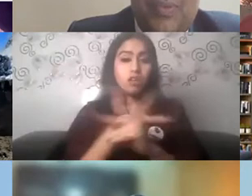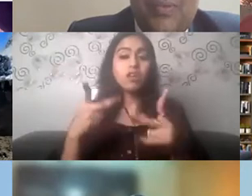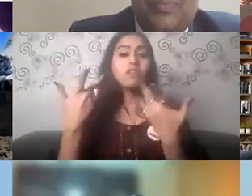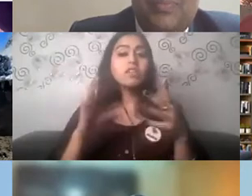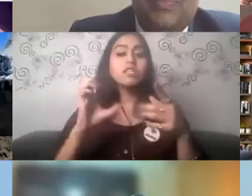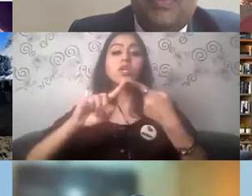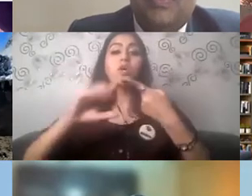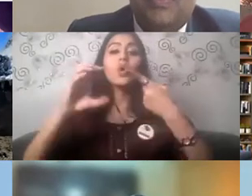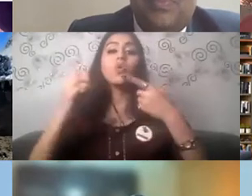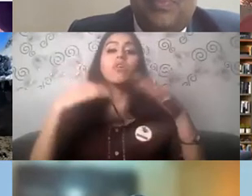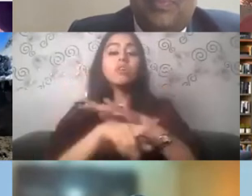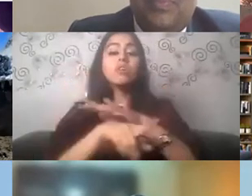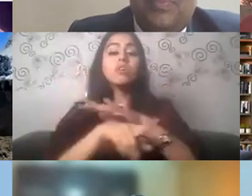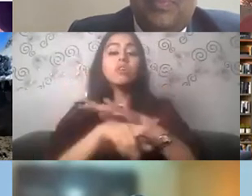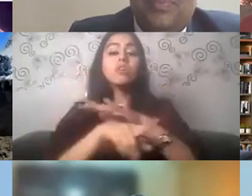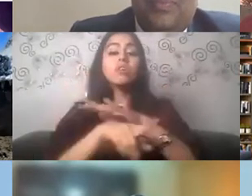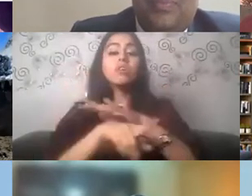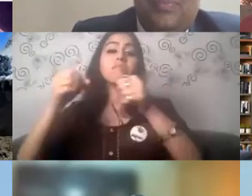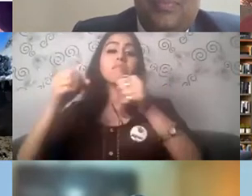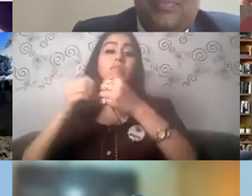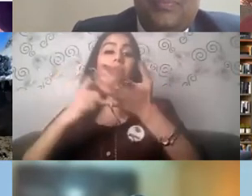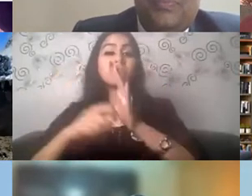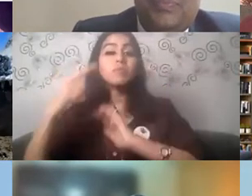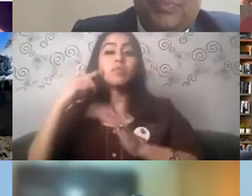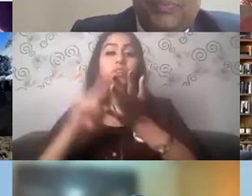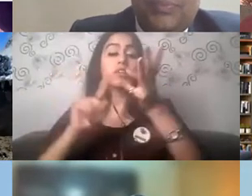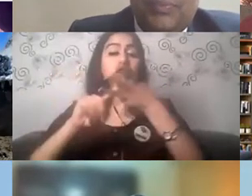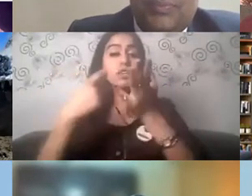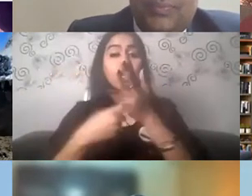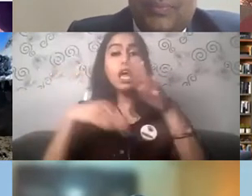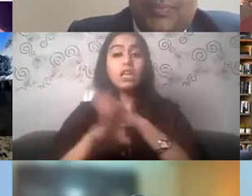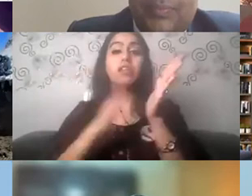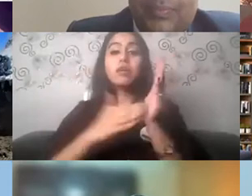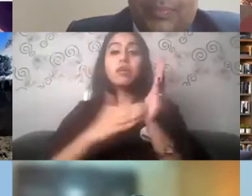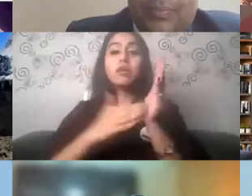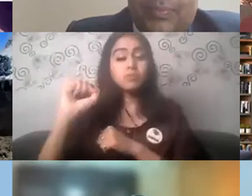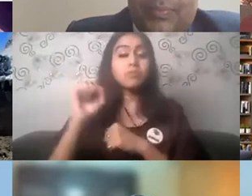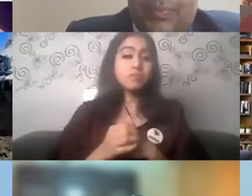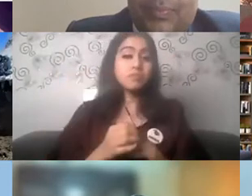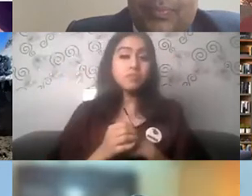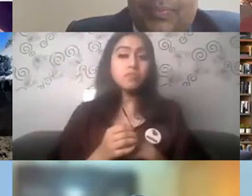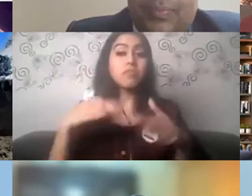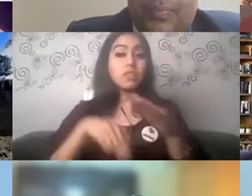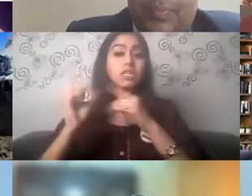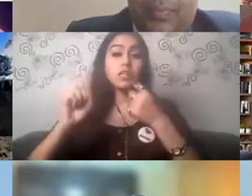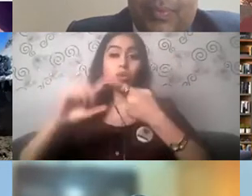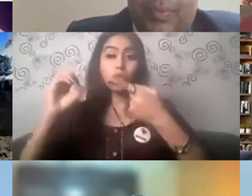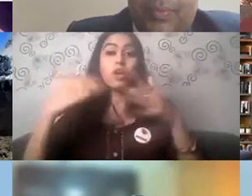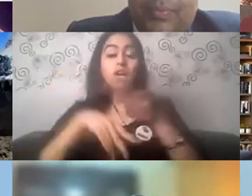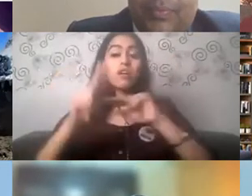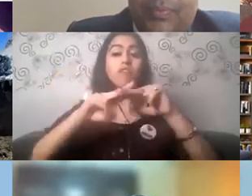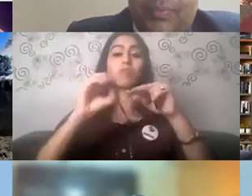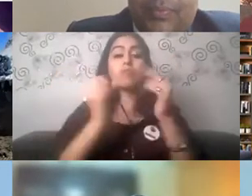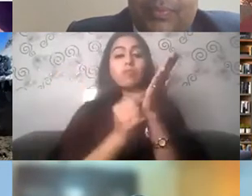a Caribbean government St. Kitts shipping ministry. He is presently the CEO and founder of Seed